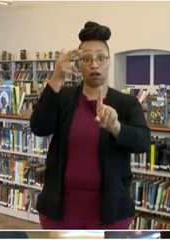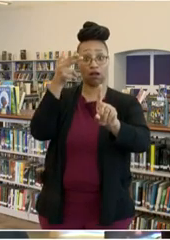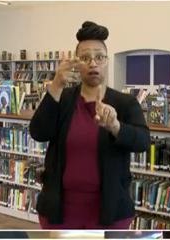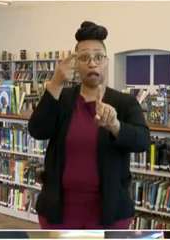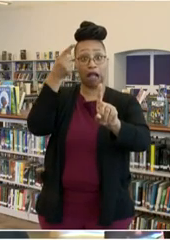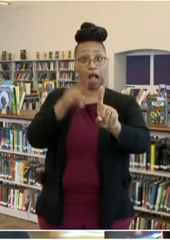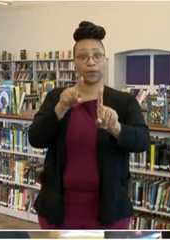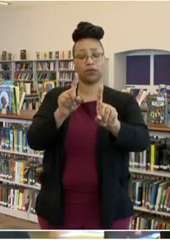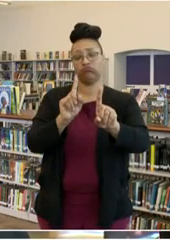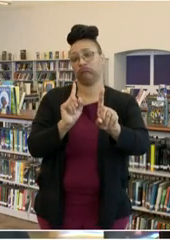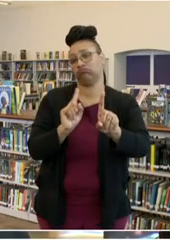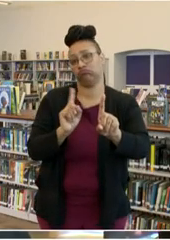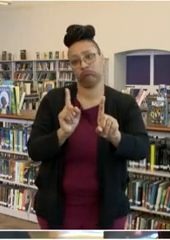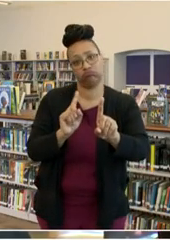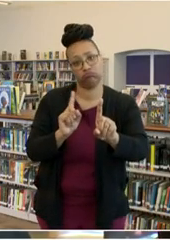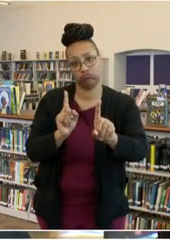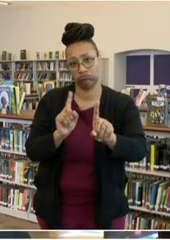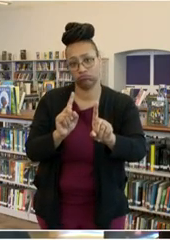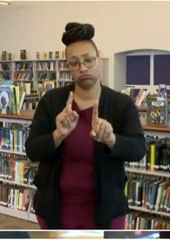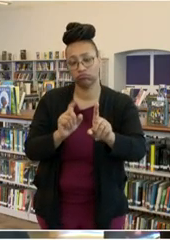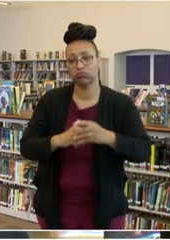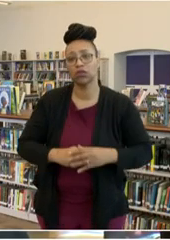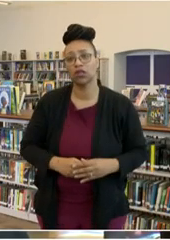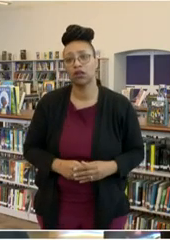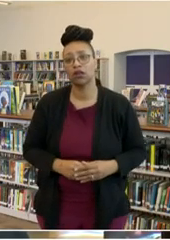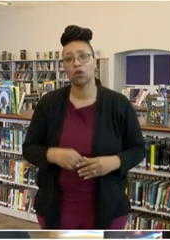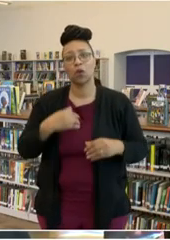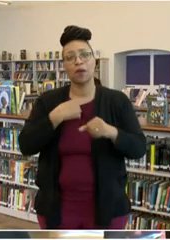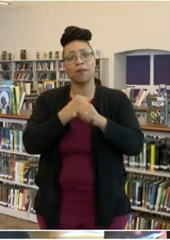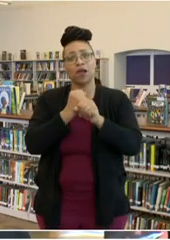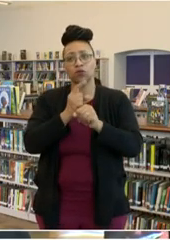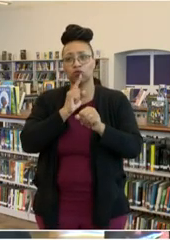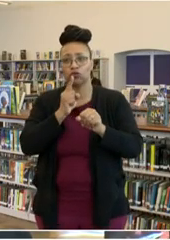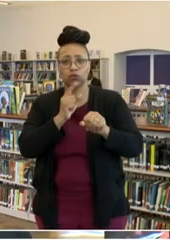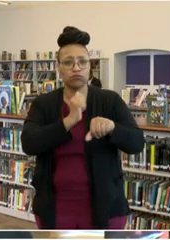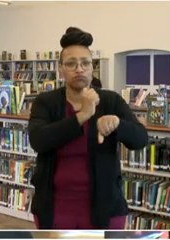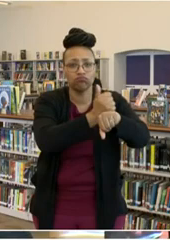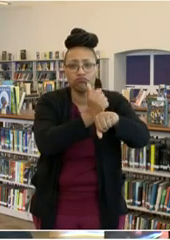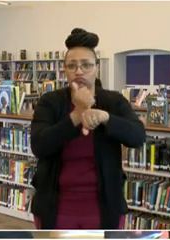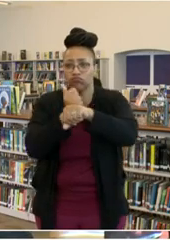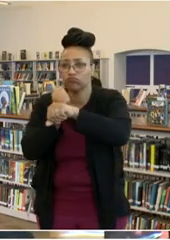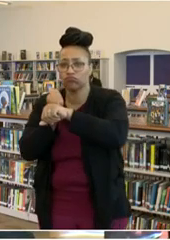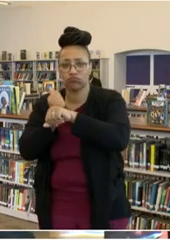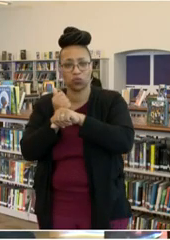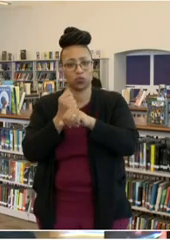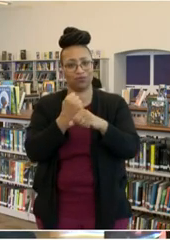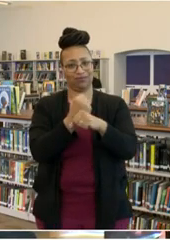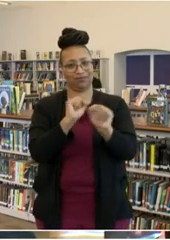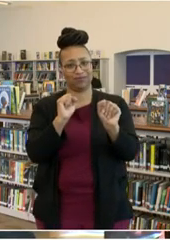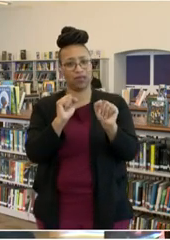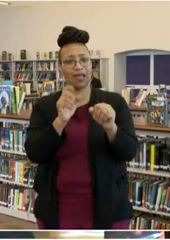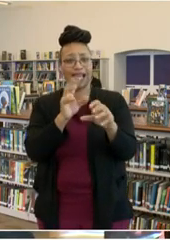will continue to ensure that all the necessary supports are available as we think about safety for our students,